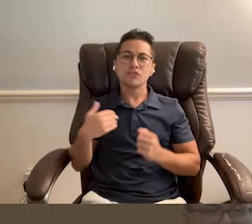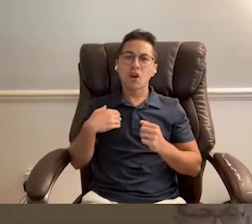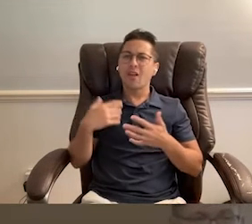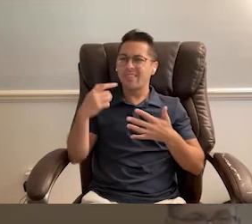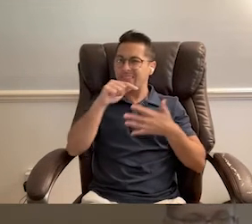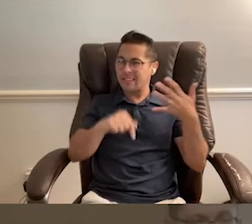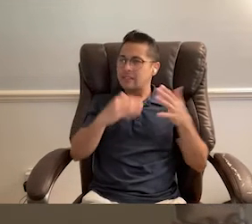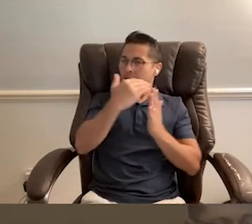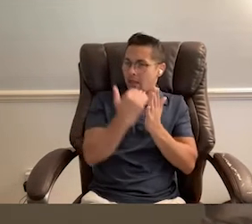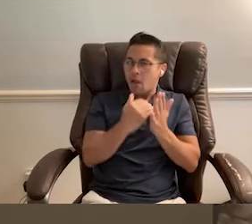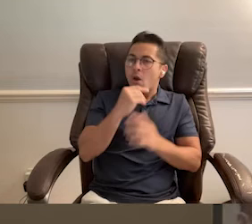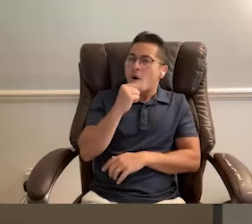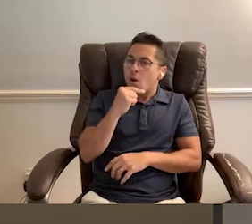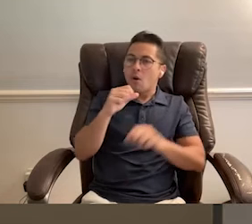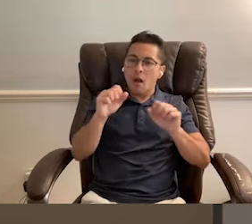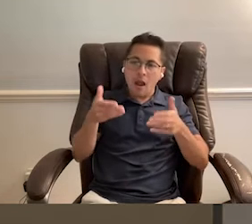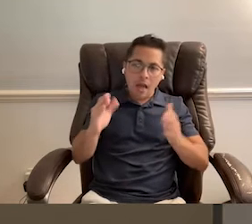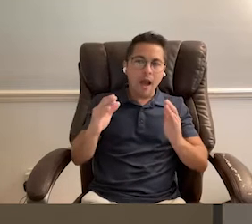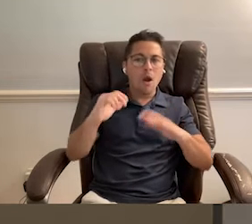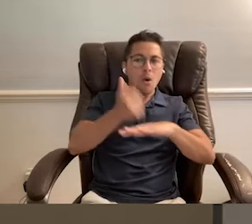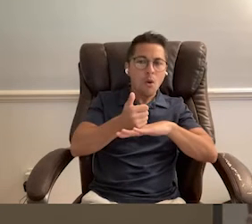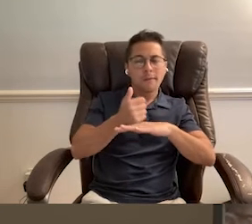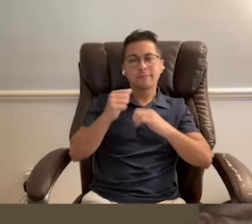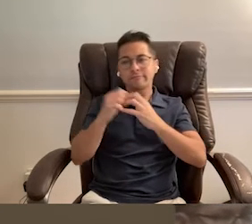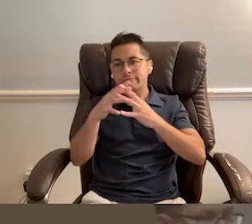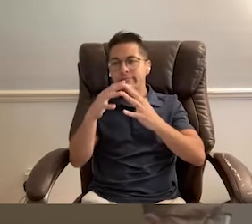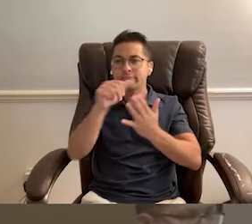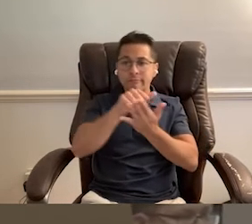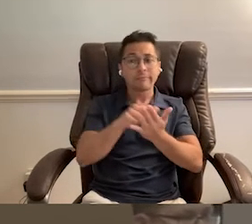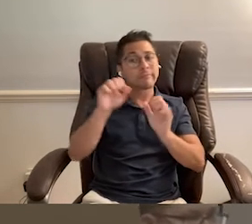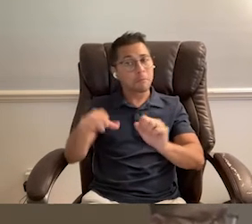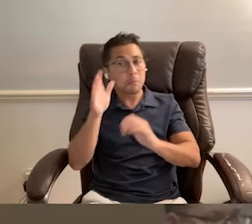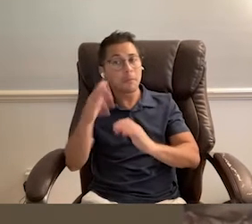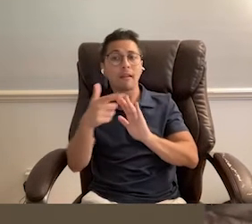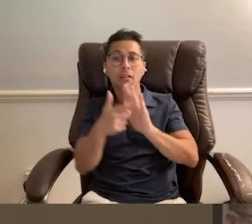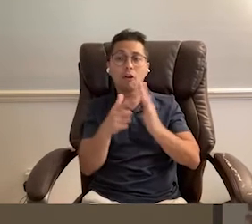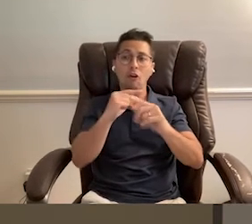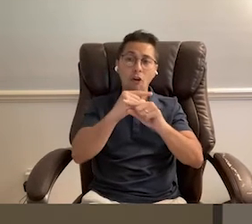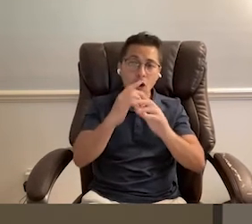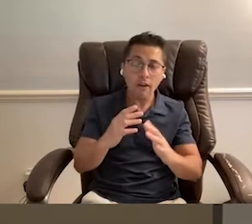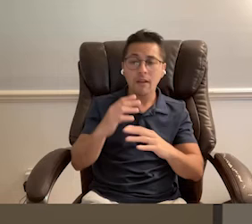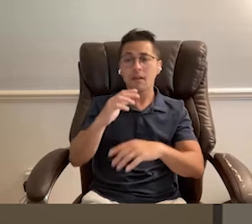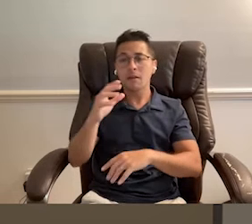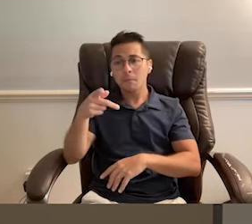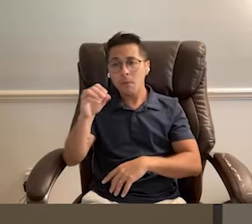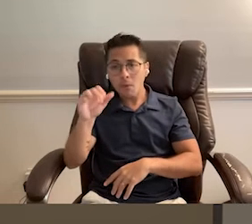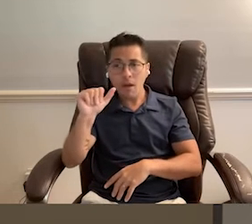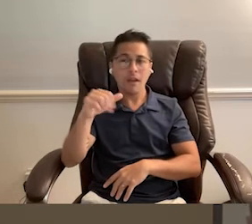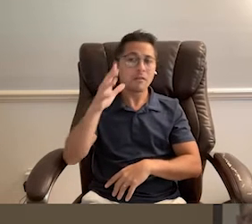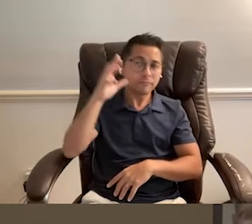open and establish these accounts. It can be a legal guardian, power of attorney, parent, spouse,